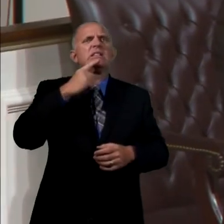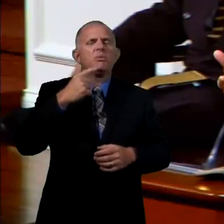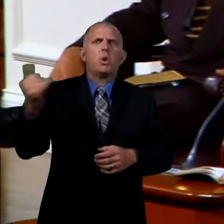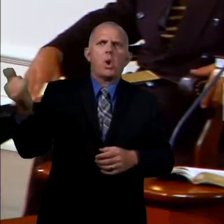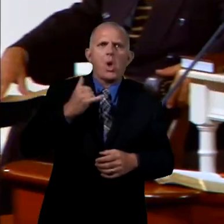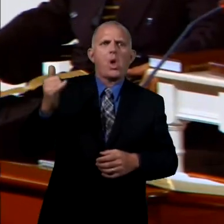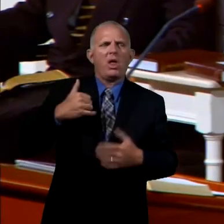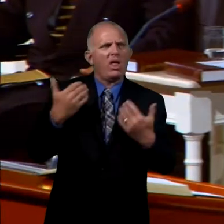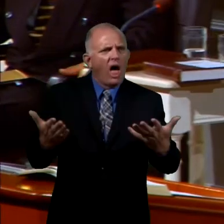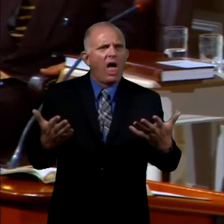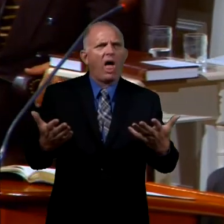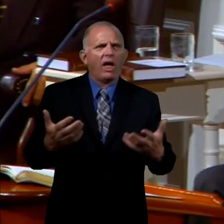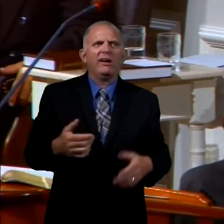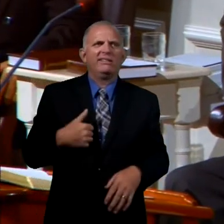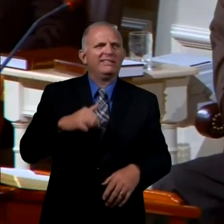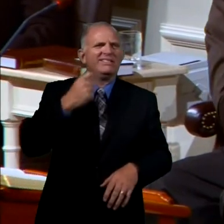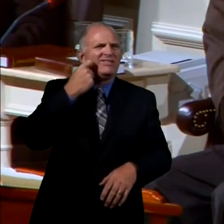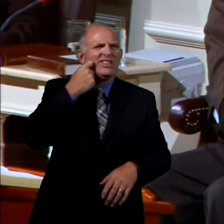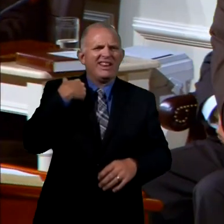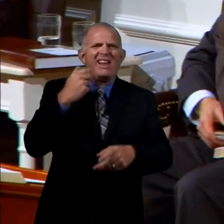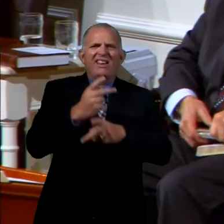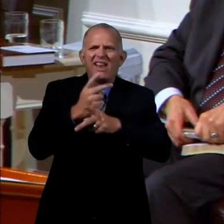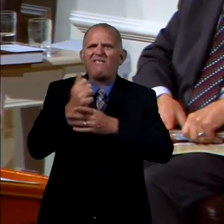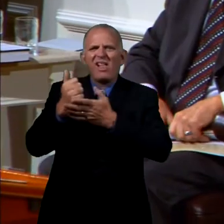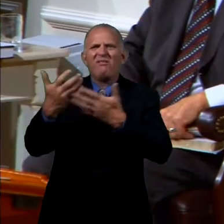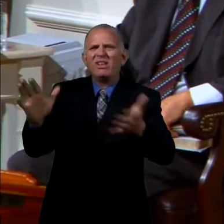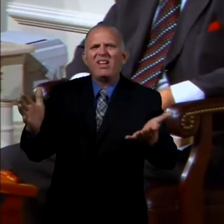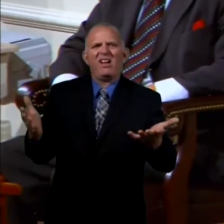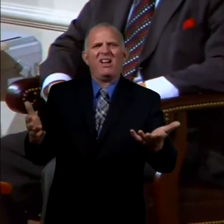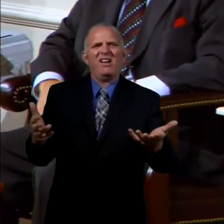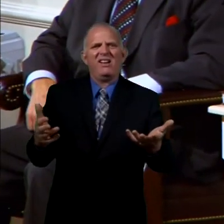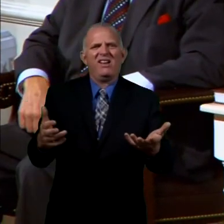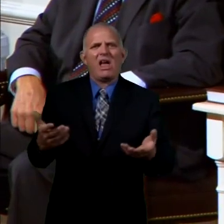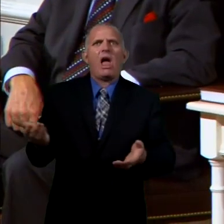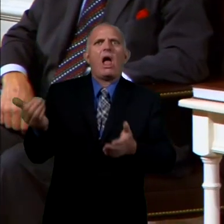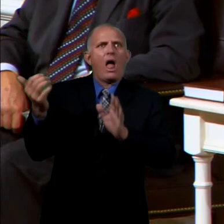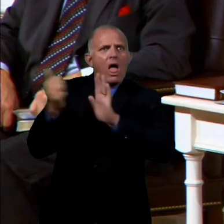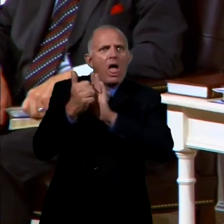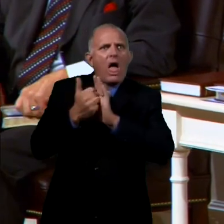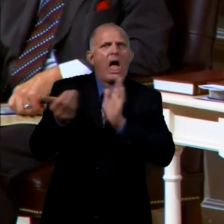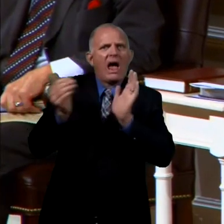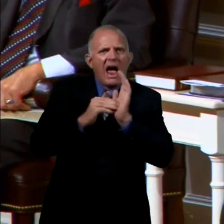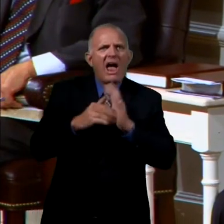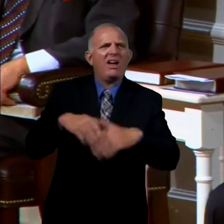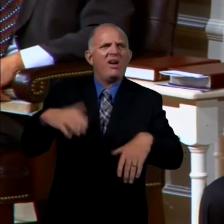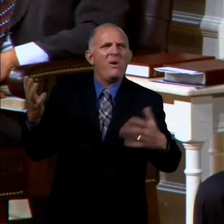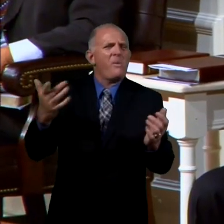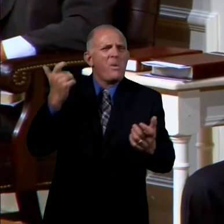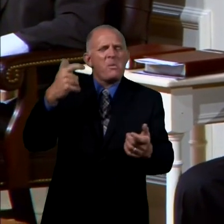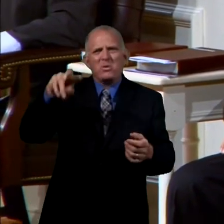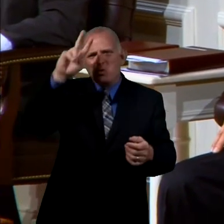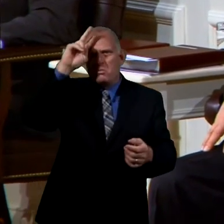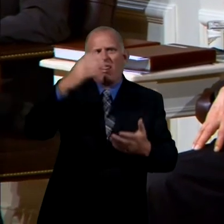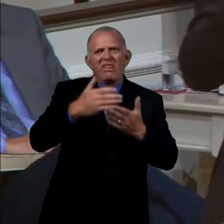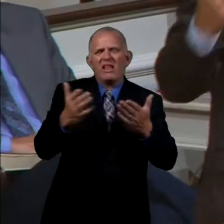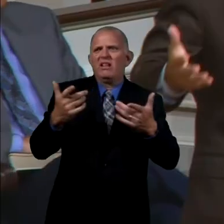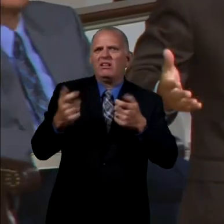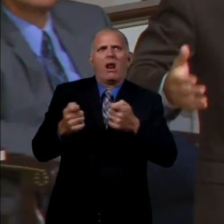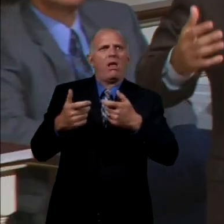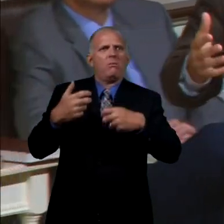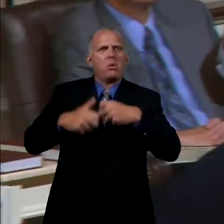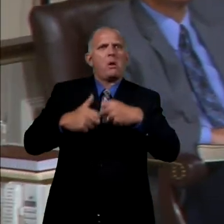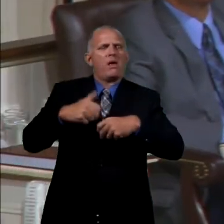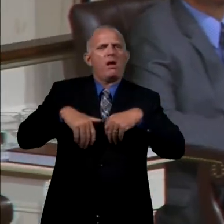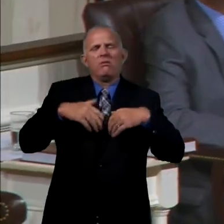now? I just did this. Why are they knocking on my door again? One more stupid text, one more email, one more problem. What in the